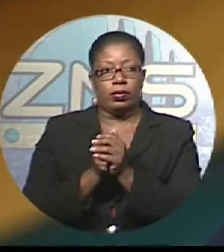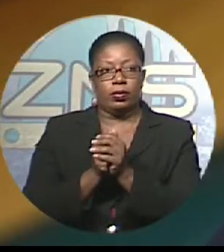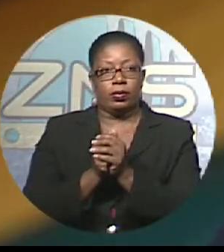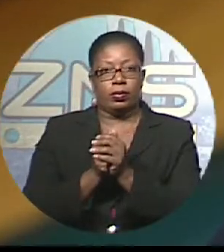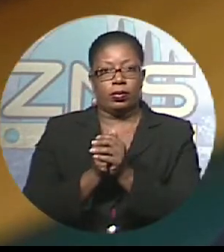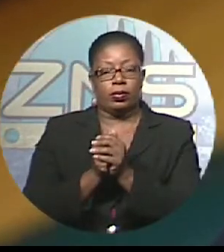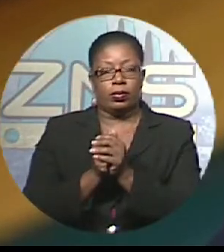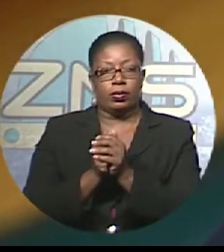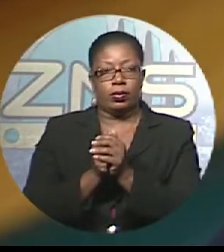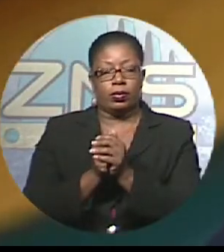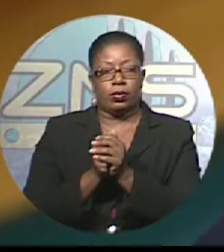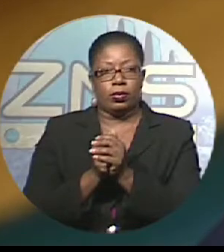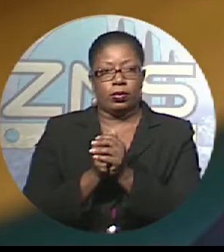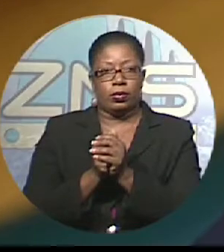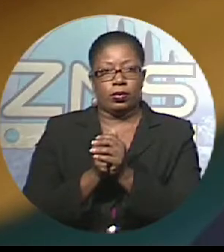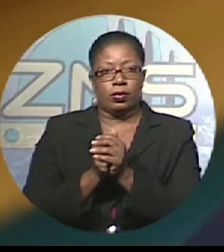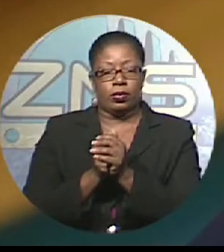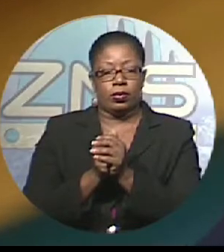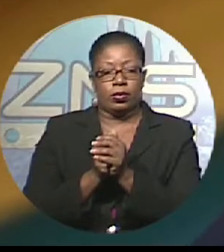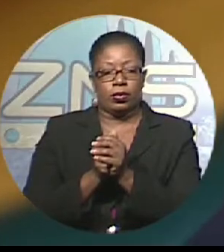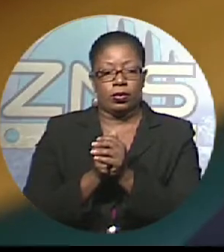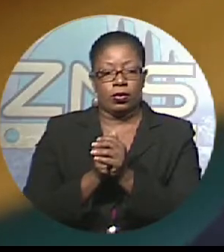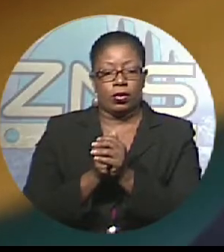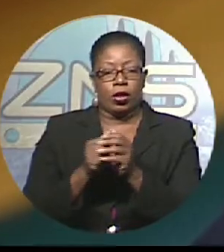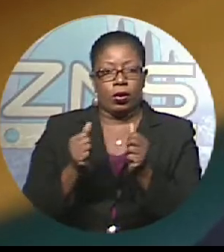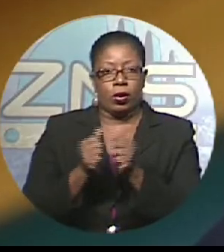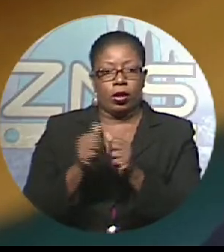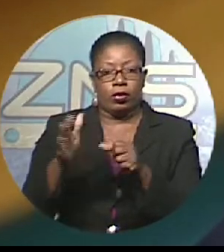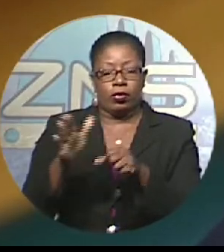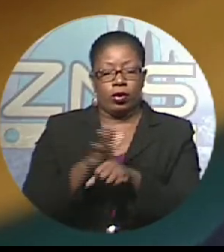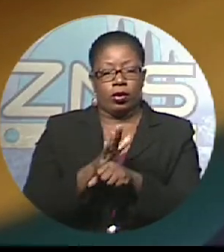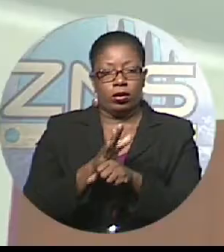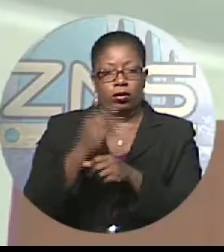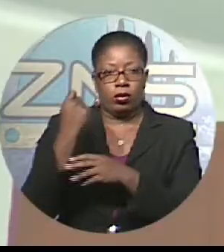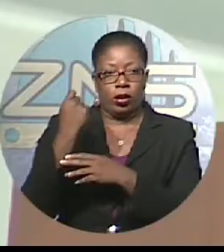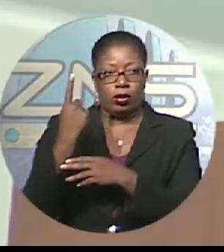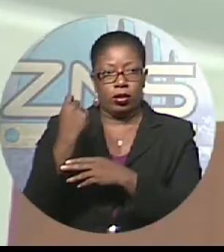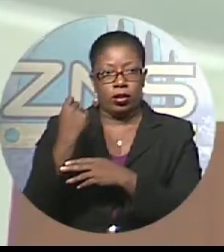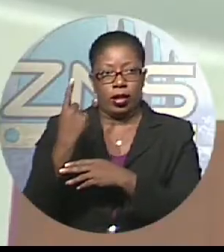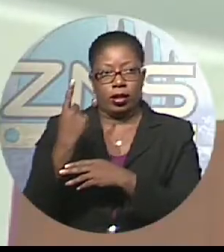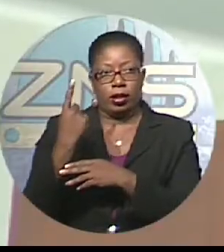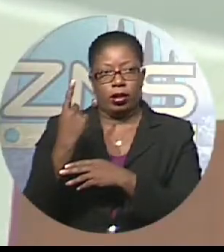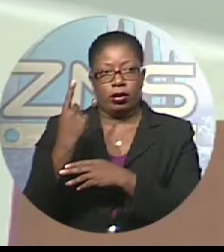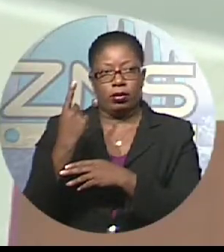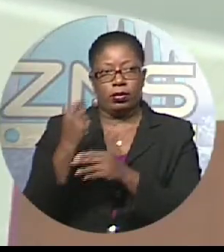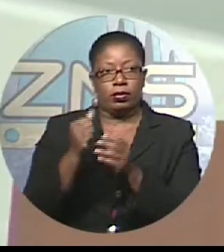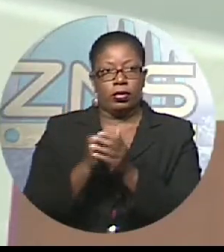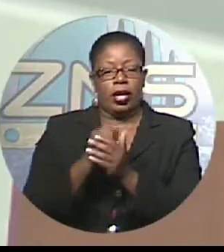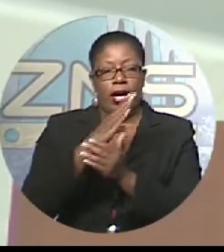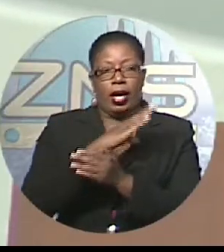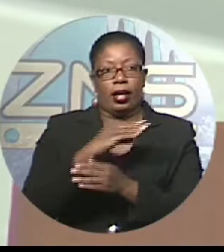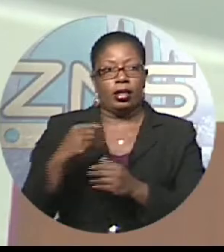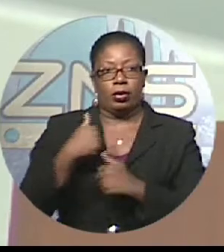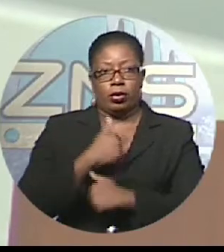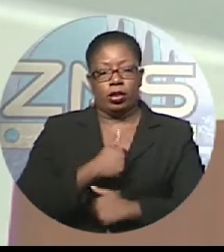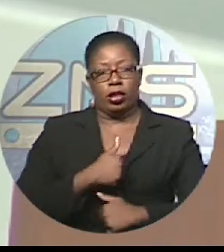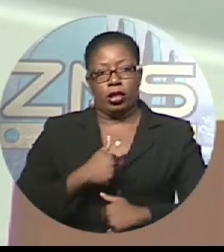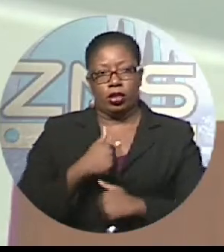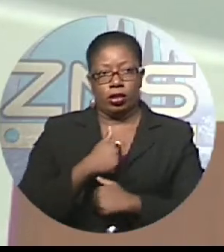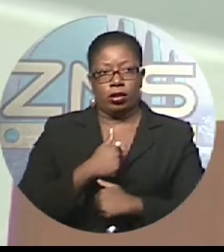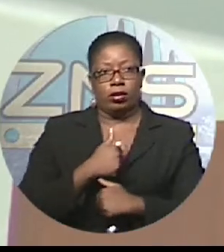with the full and measured understanding and complete appreciation of the